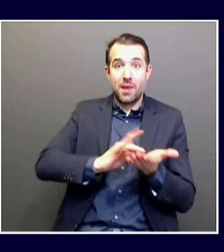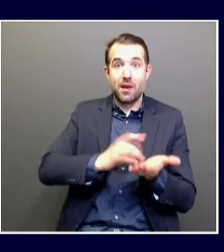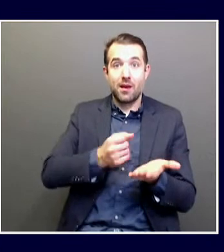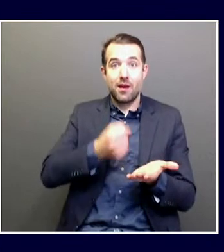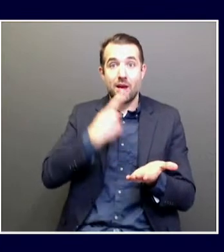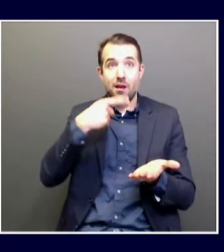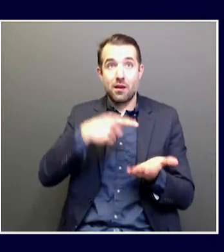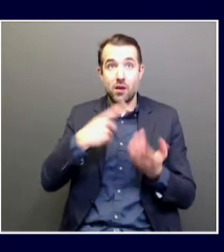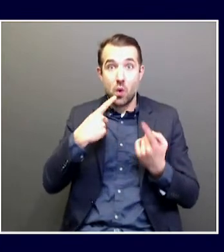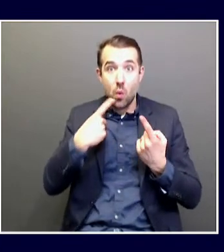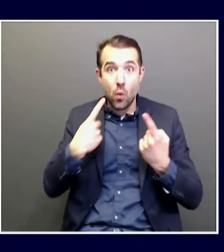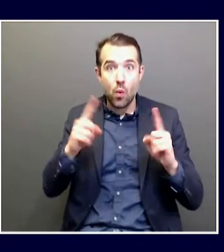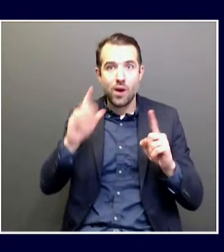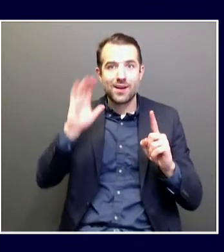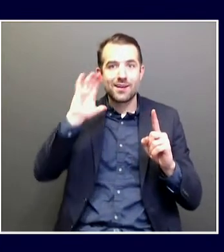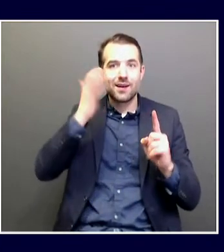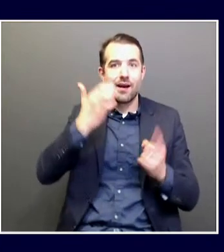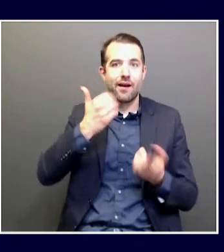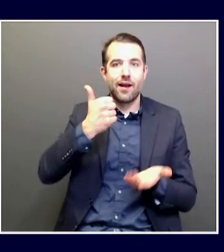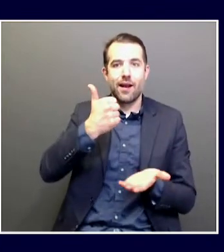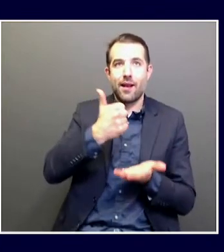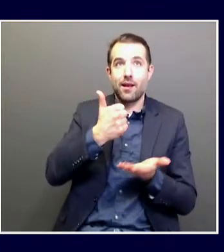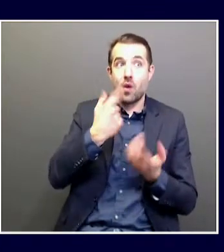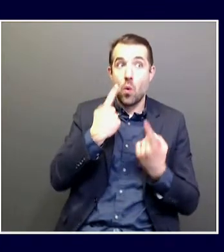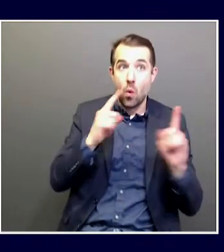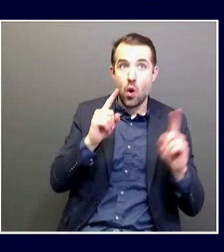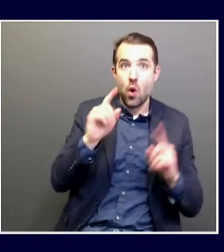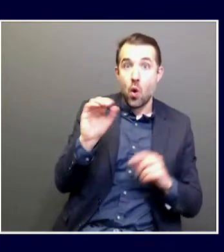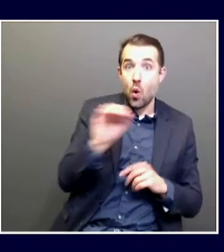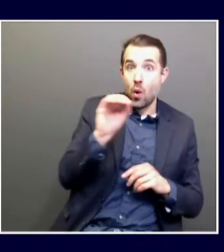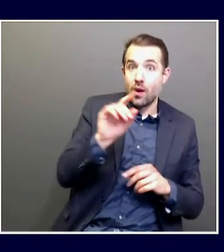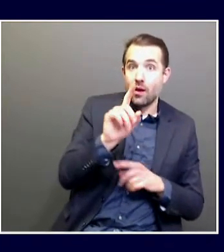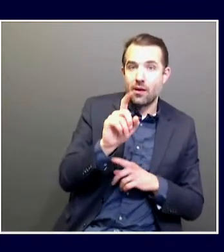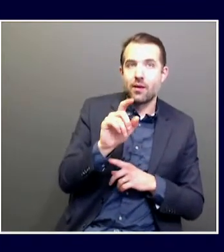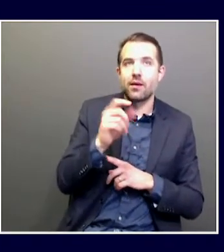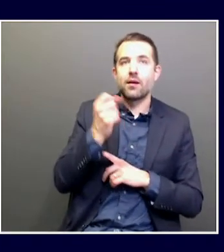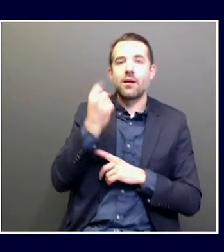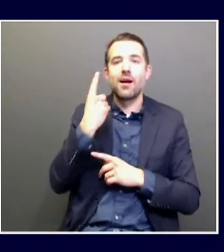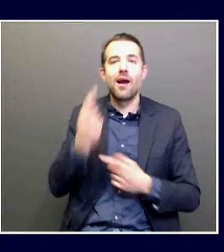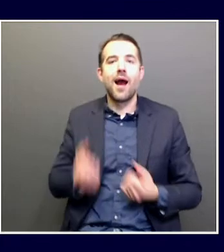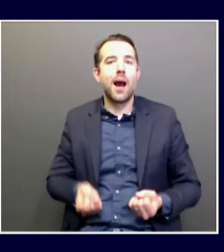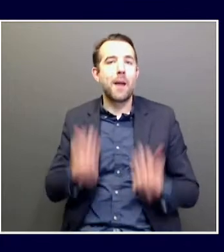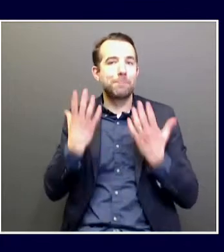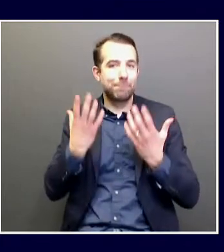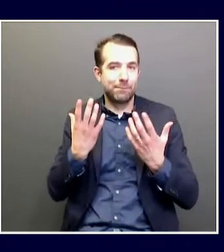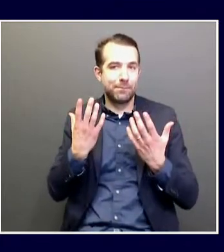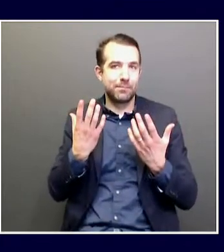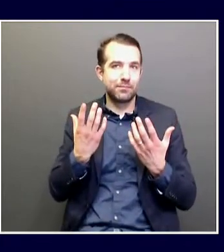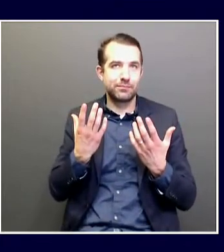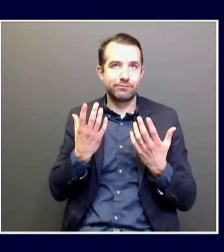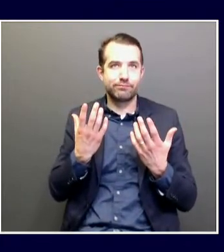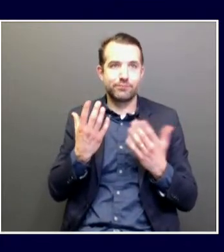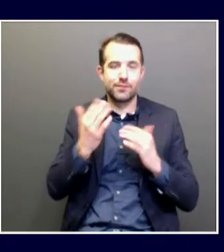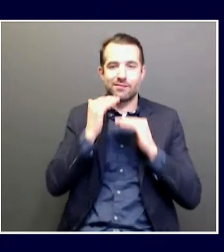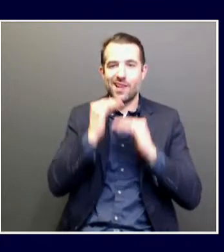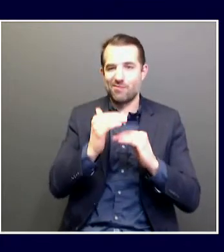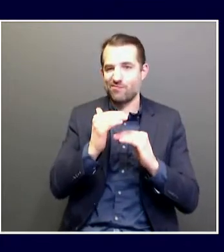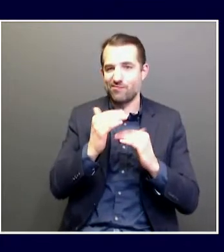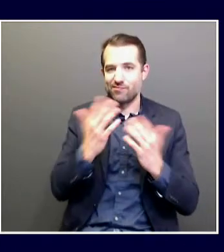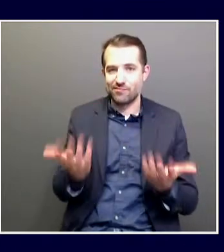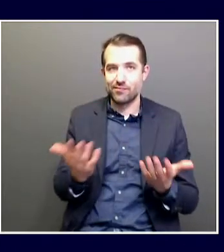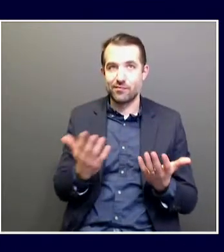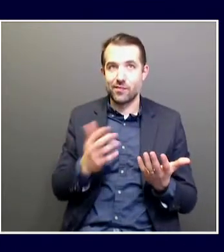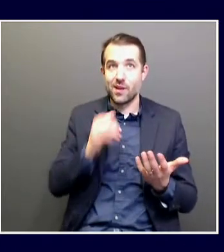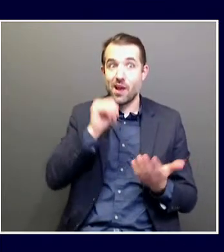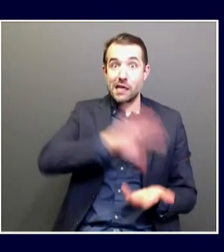Omicron, which is also good news, the supply of the product at the outset will be quite limited. I'm going to answer your question in a moment. But